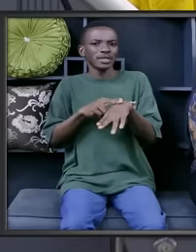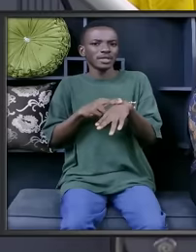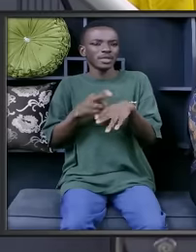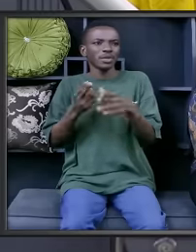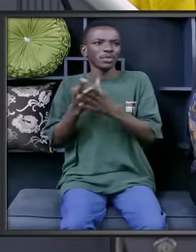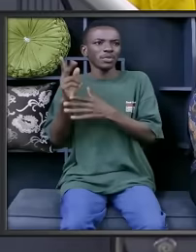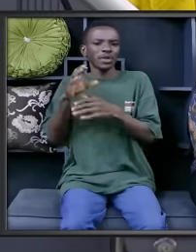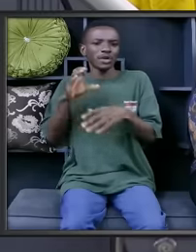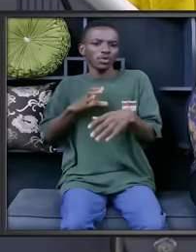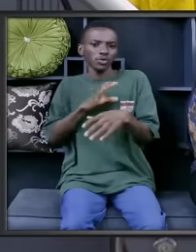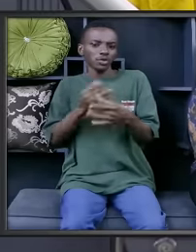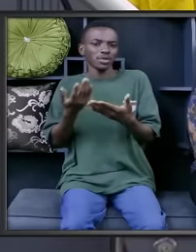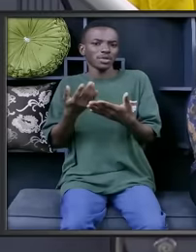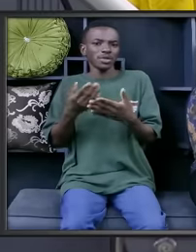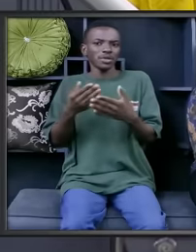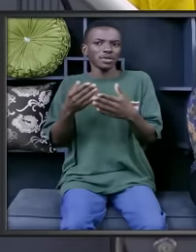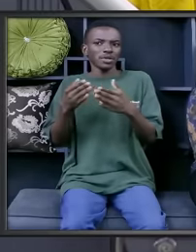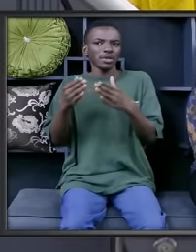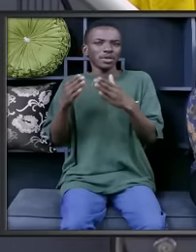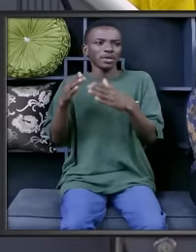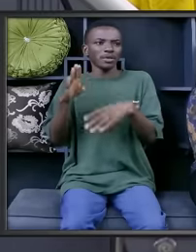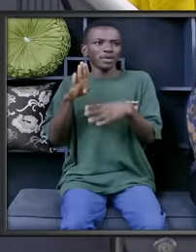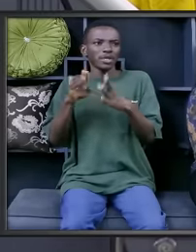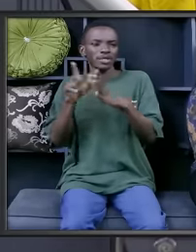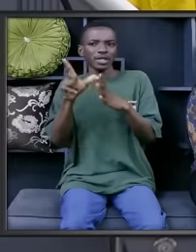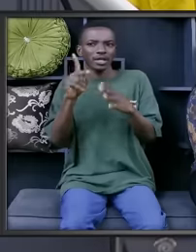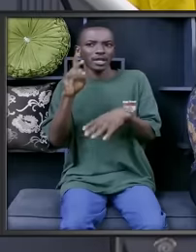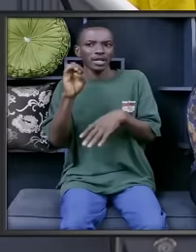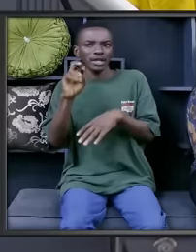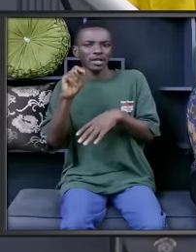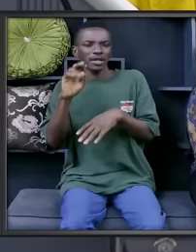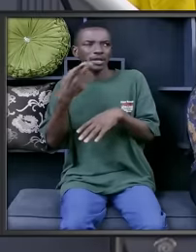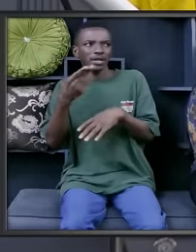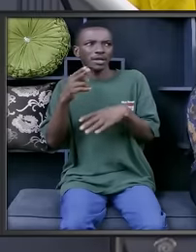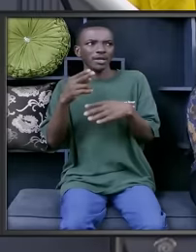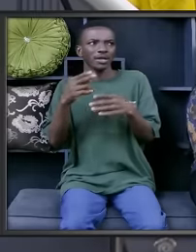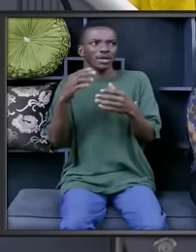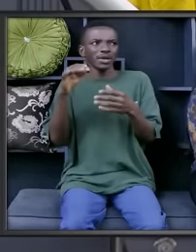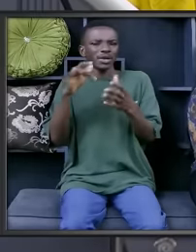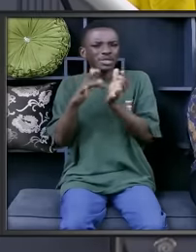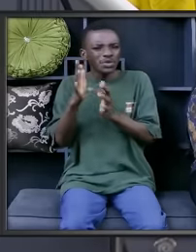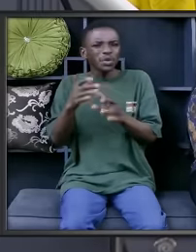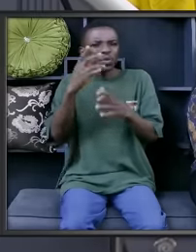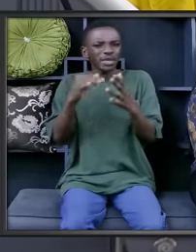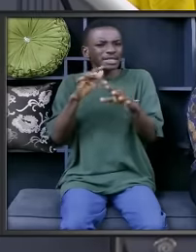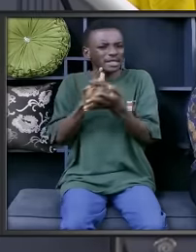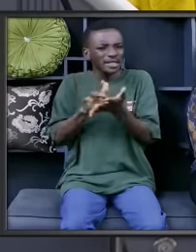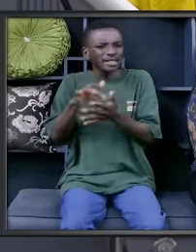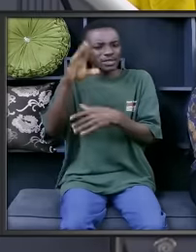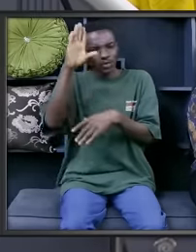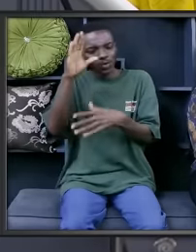Human Rights Commission. The barrister Kenneth, where they in charge of that place? Can't they violate? Can't they say Jesus? What is? Why are you treating this woman like